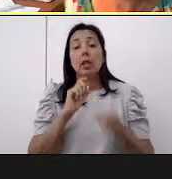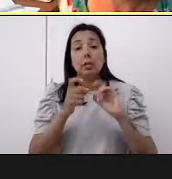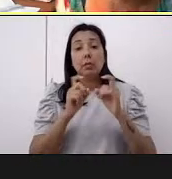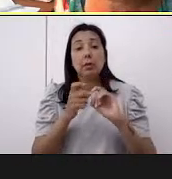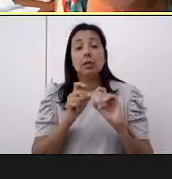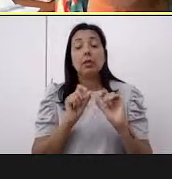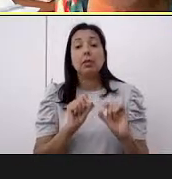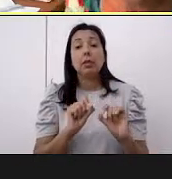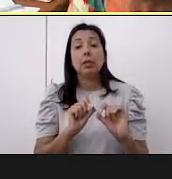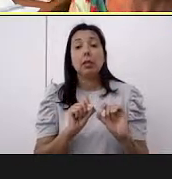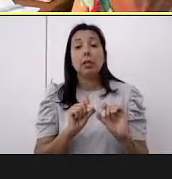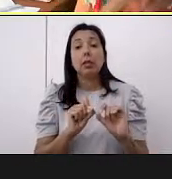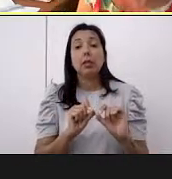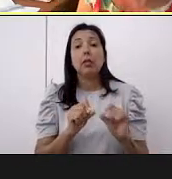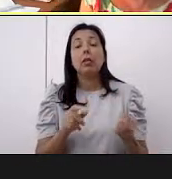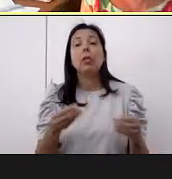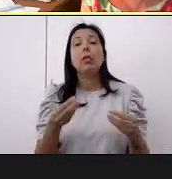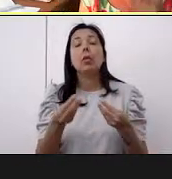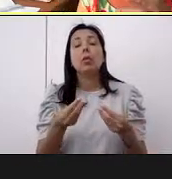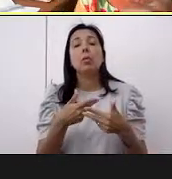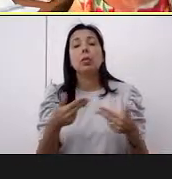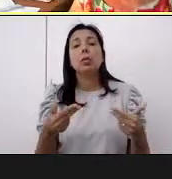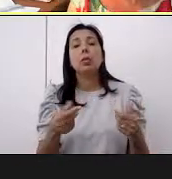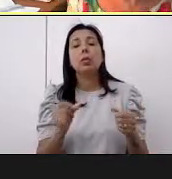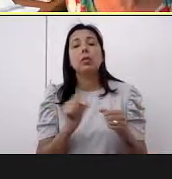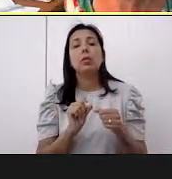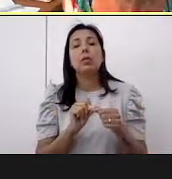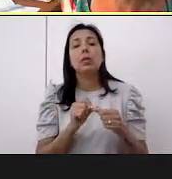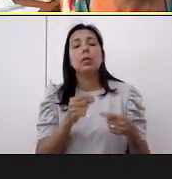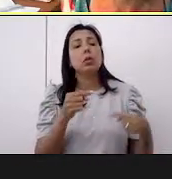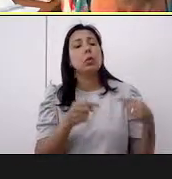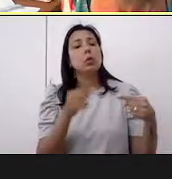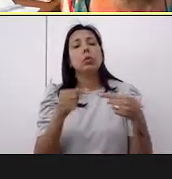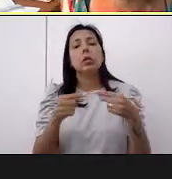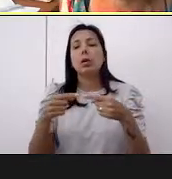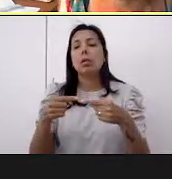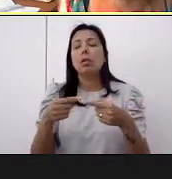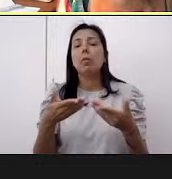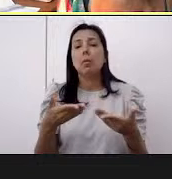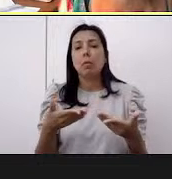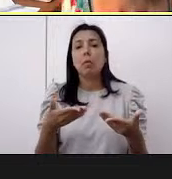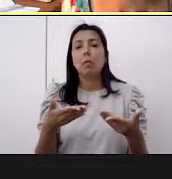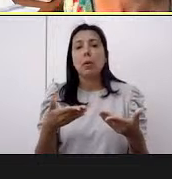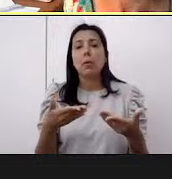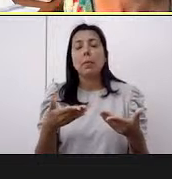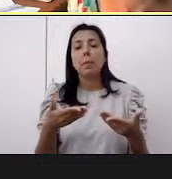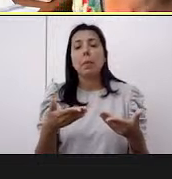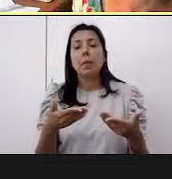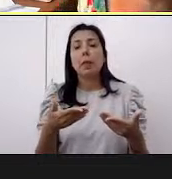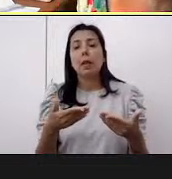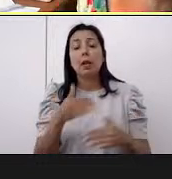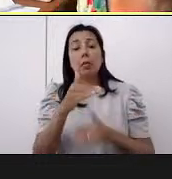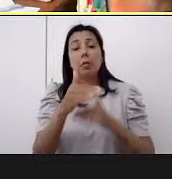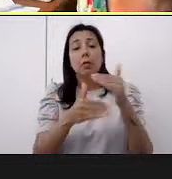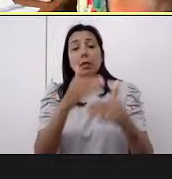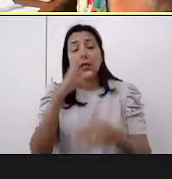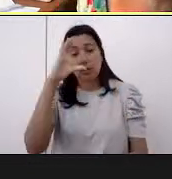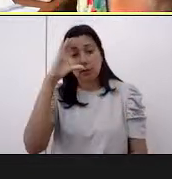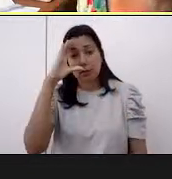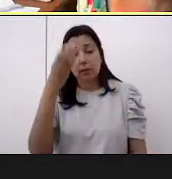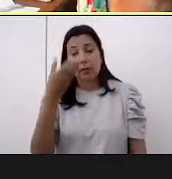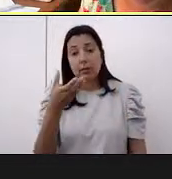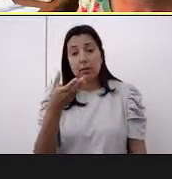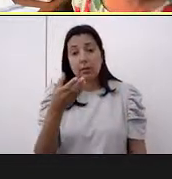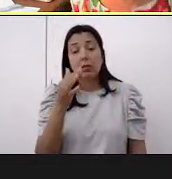globalization transformed the way the policy debate and policy decision are taken in France for some decades. But